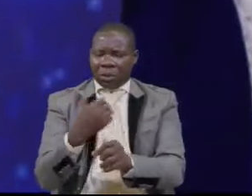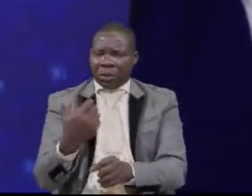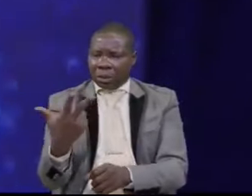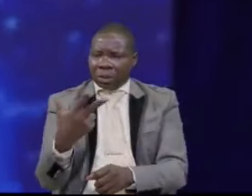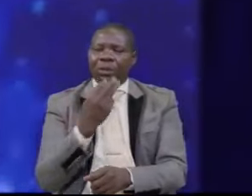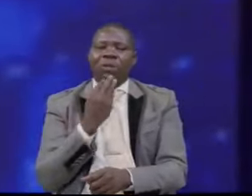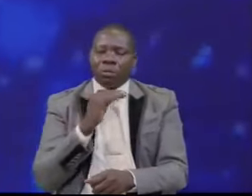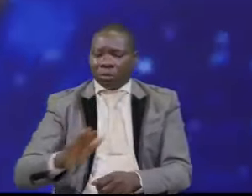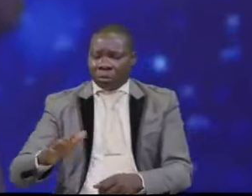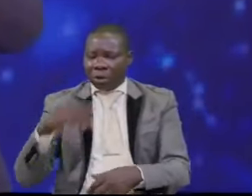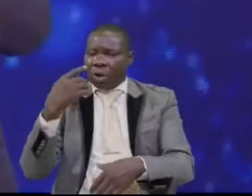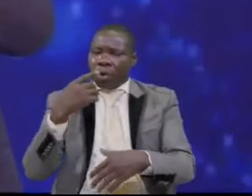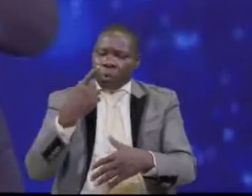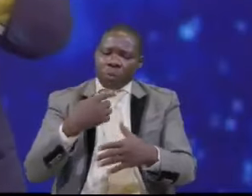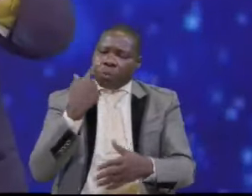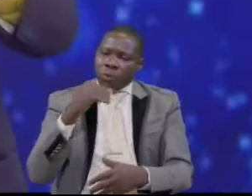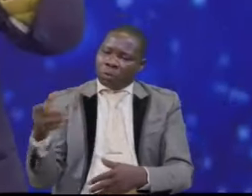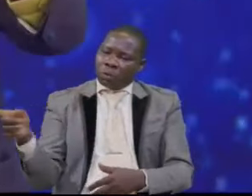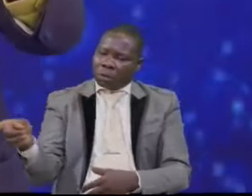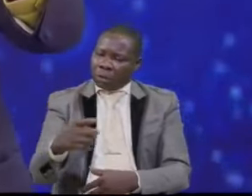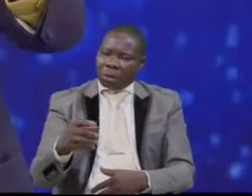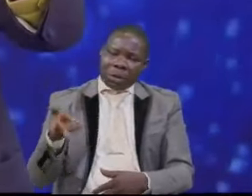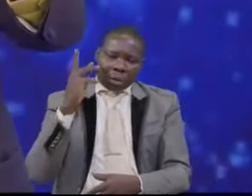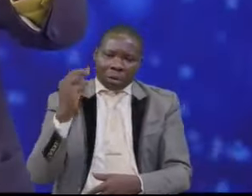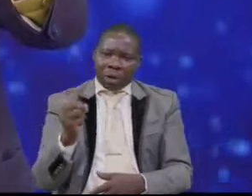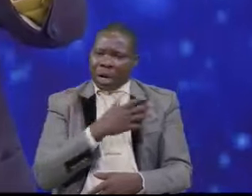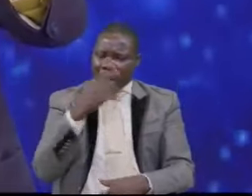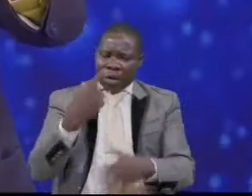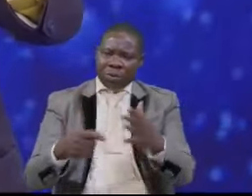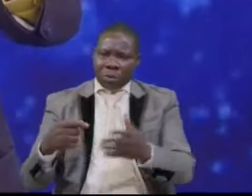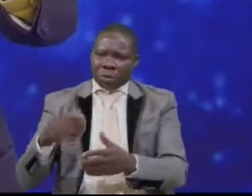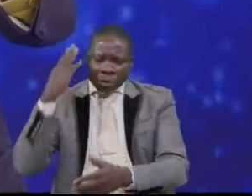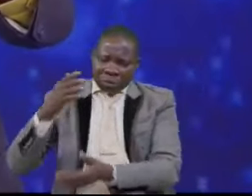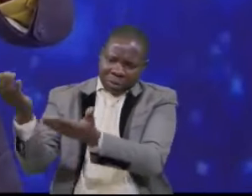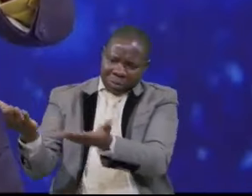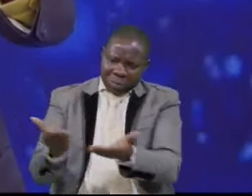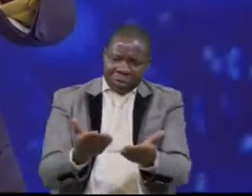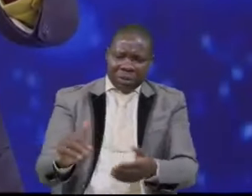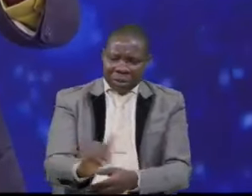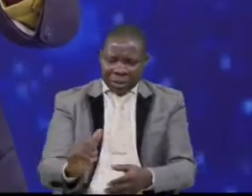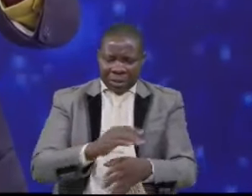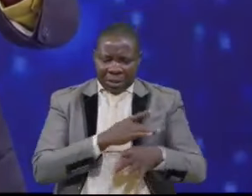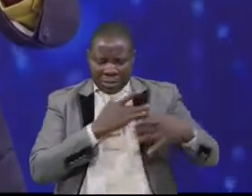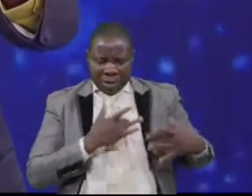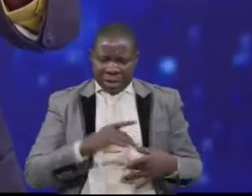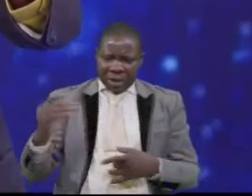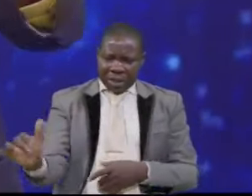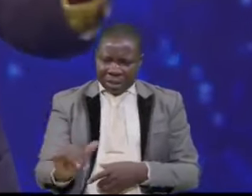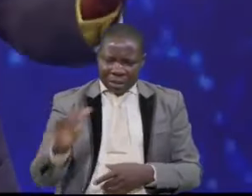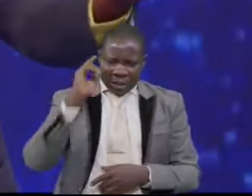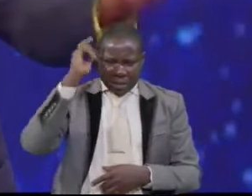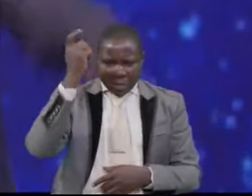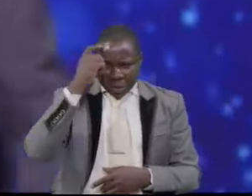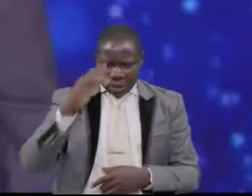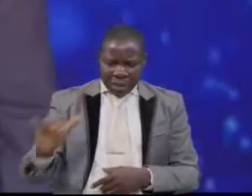they were? And what will bring that same heart, that same mind, that same progress, and